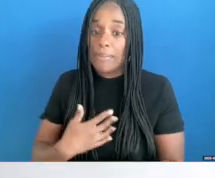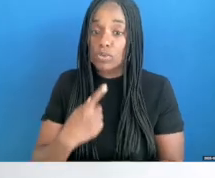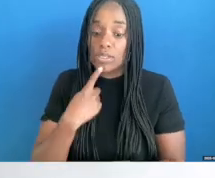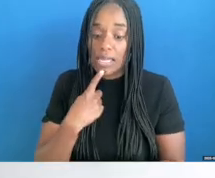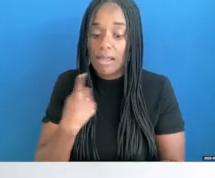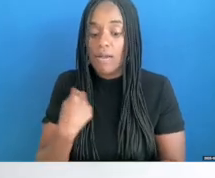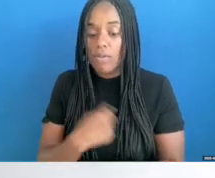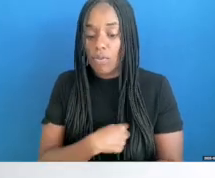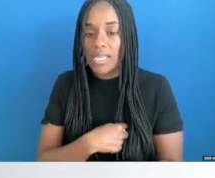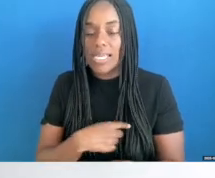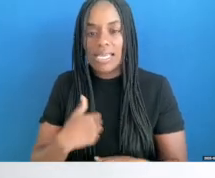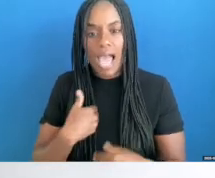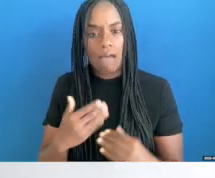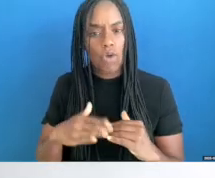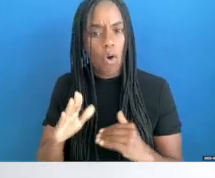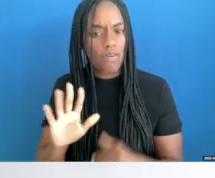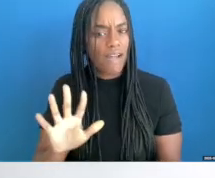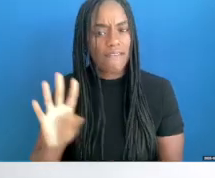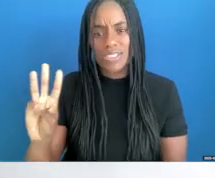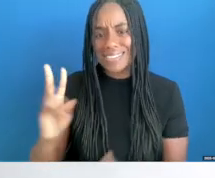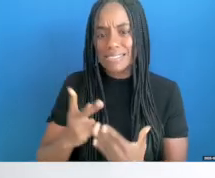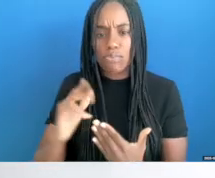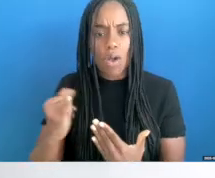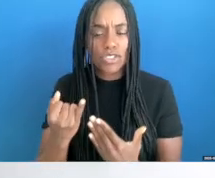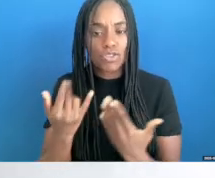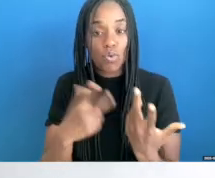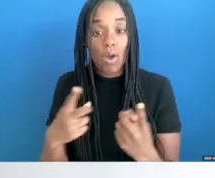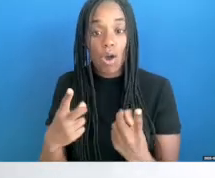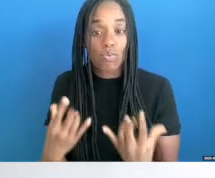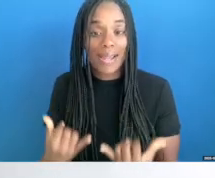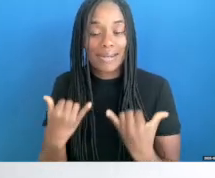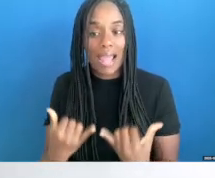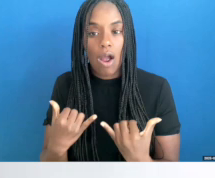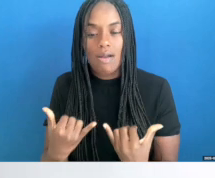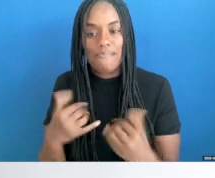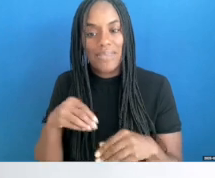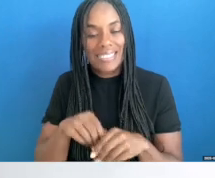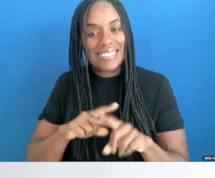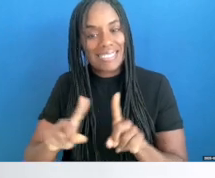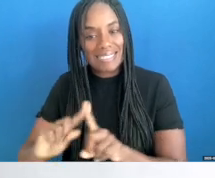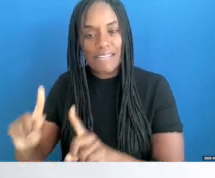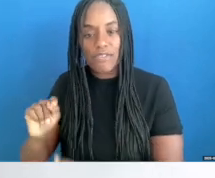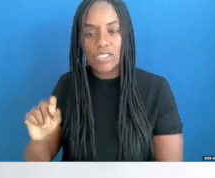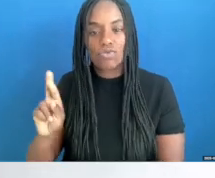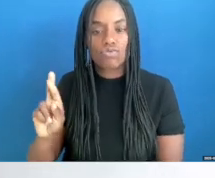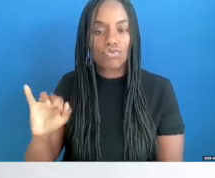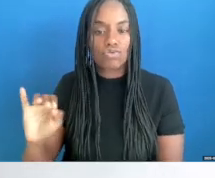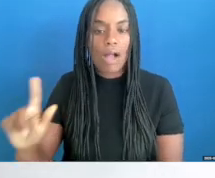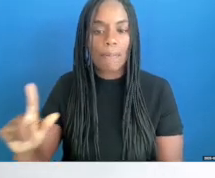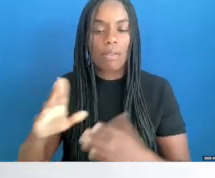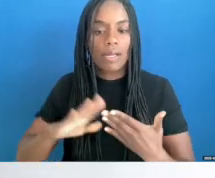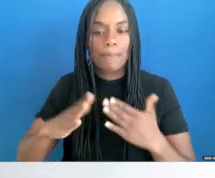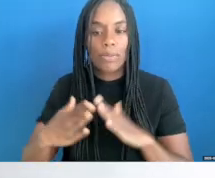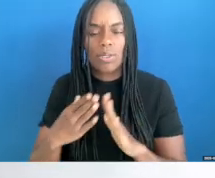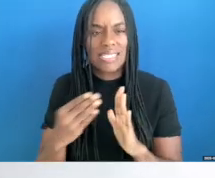got more than 5 or 6 projects now going on in different tribal communities, and also